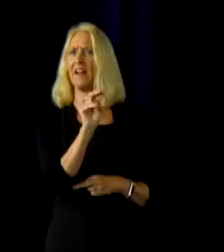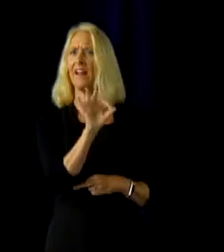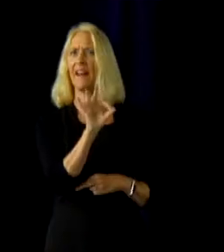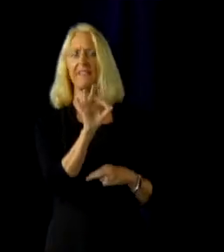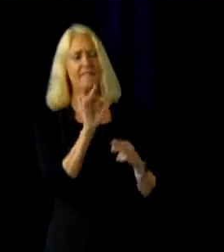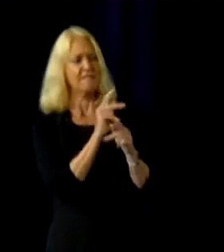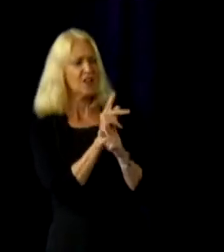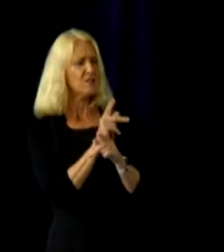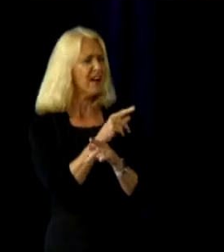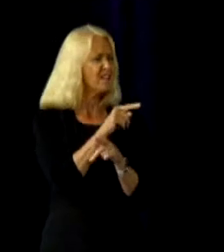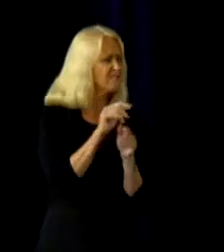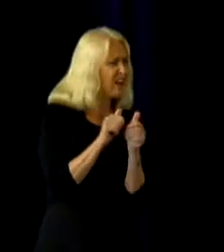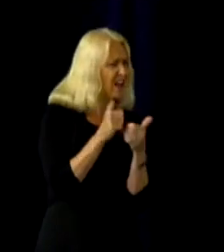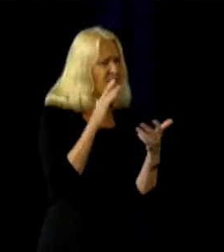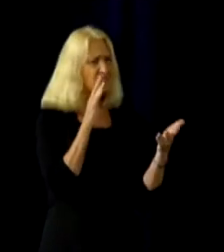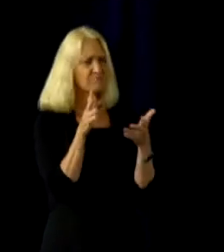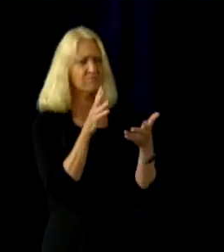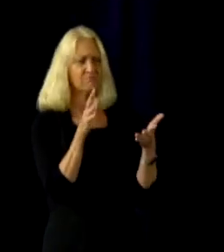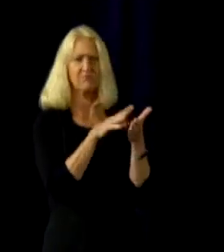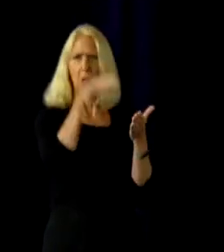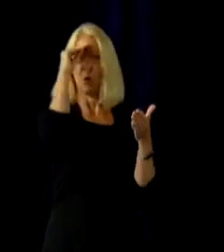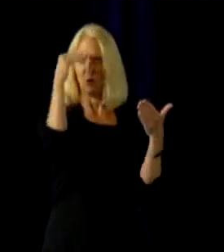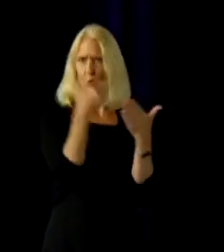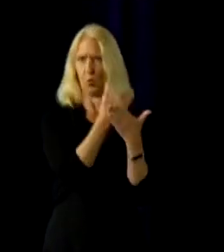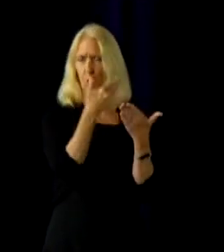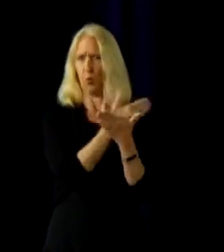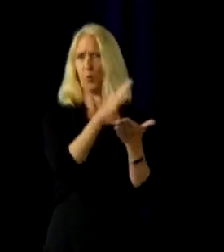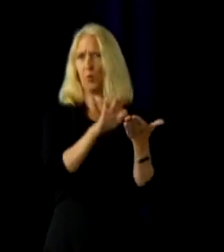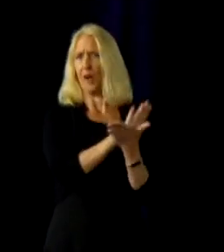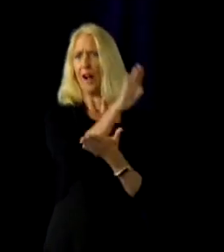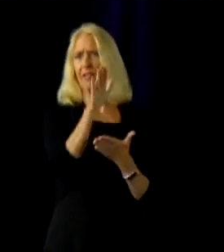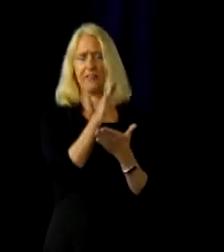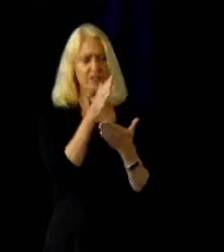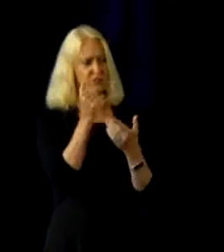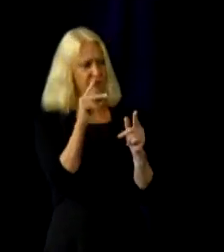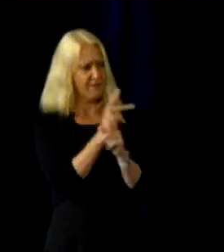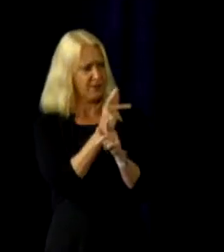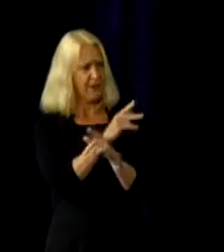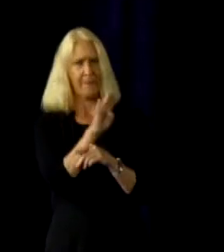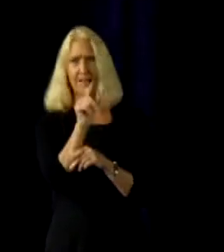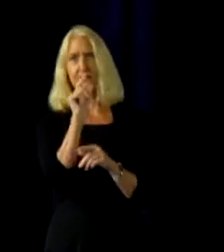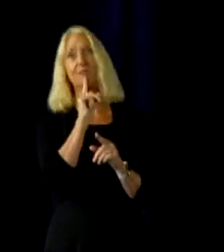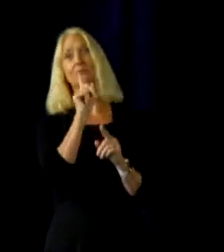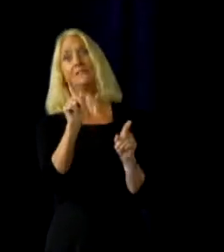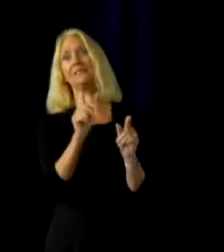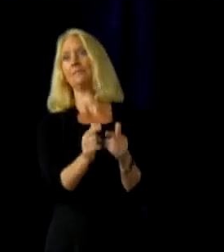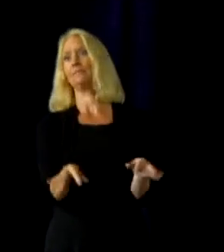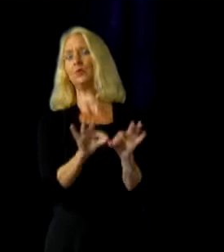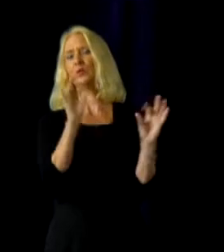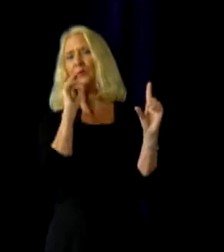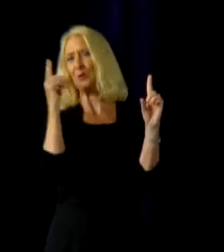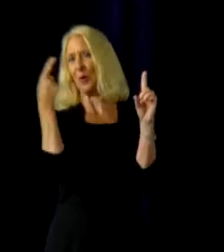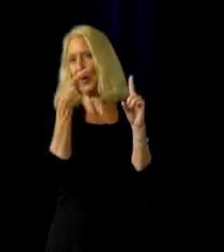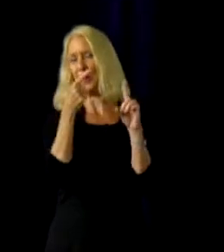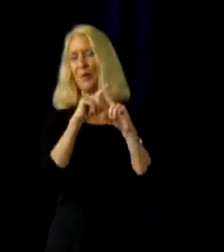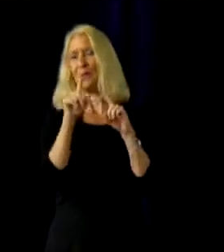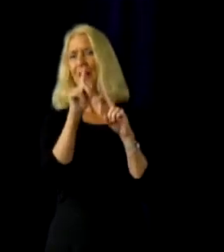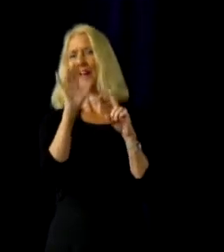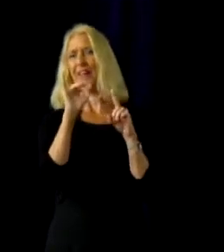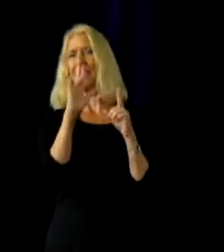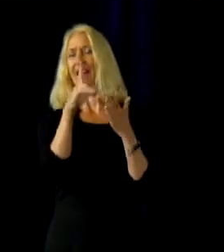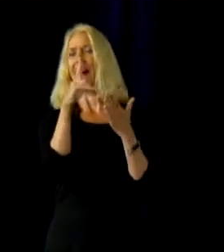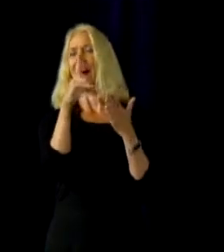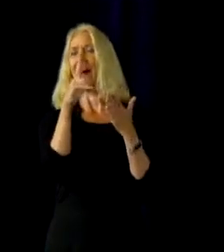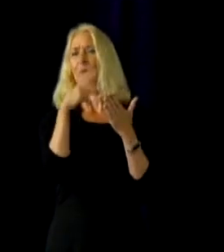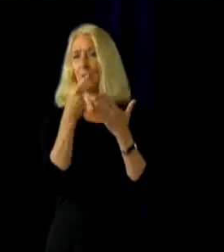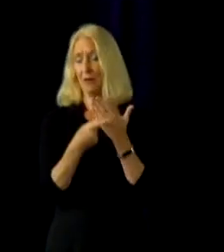navigate my way through that so that I could get the bachelor's degree because it was a very big goal of mine. And that program allowed me to